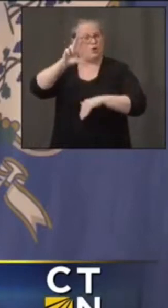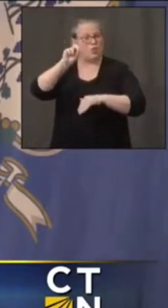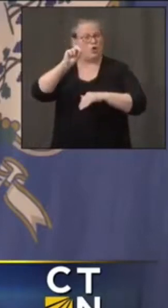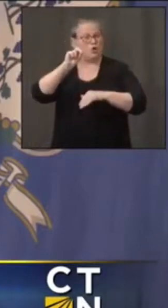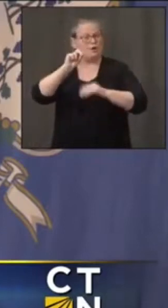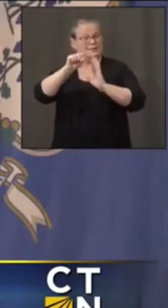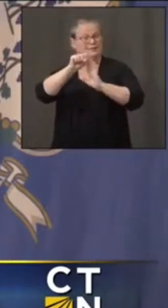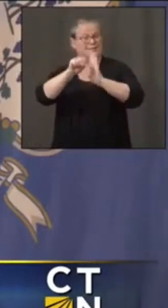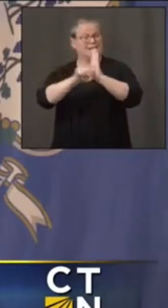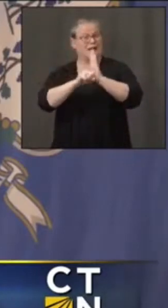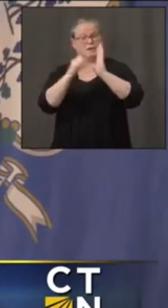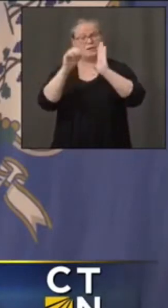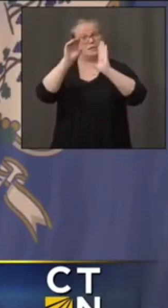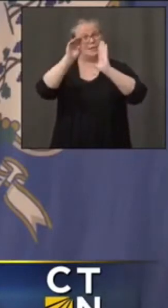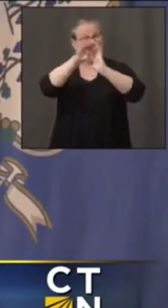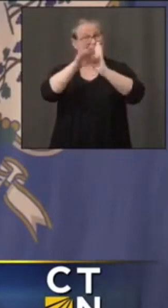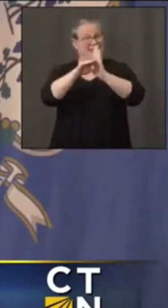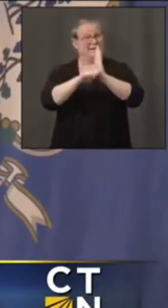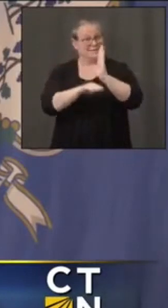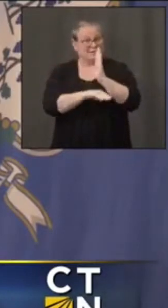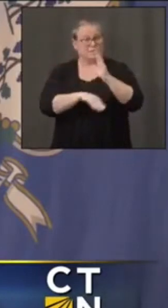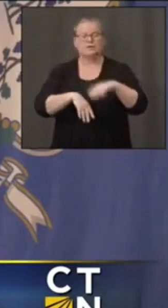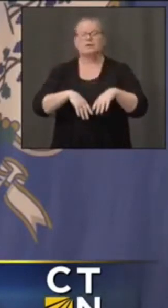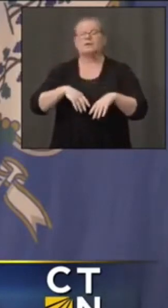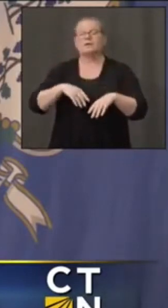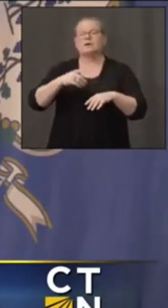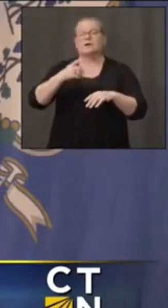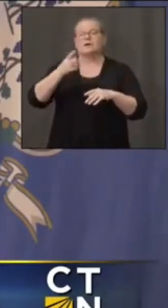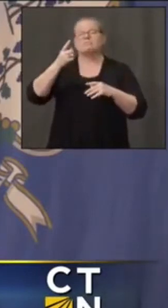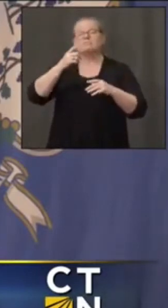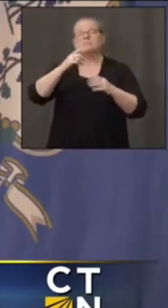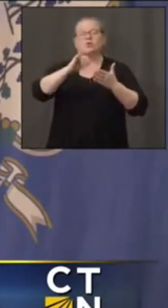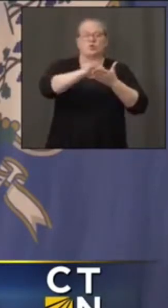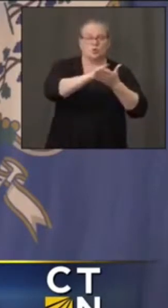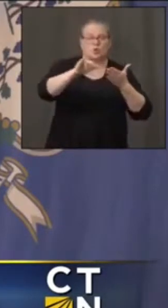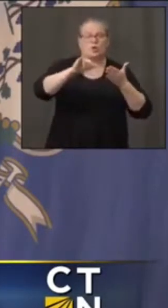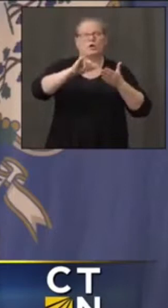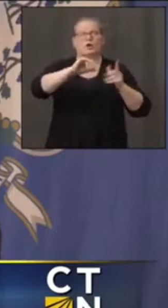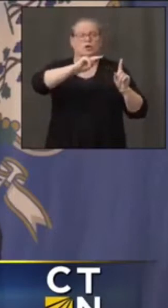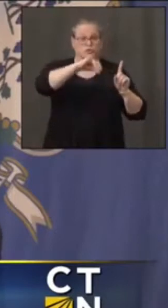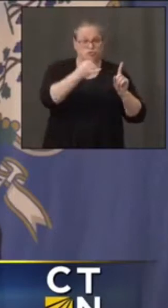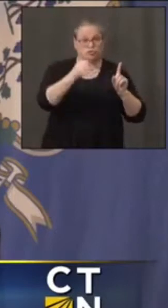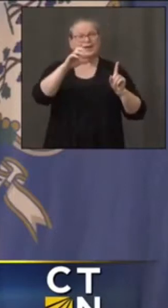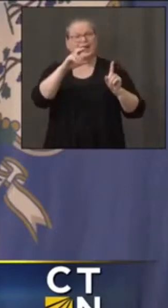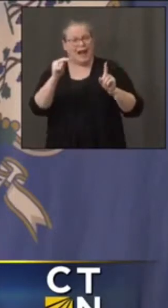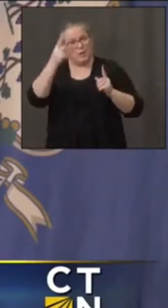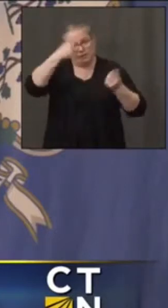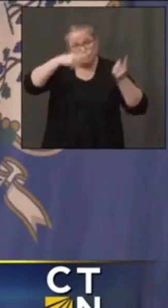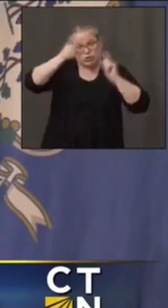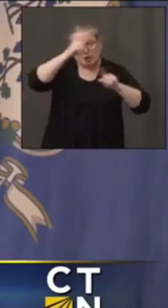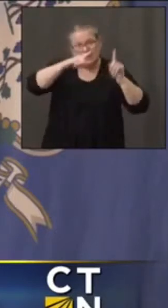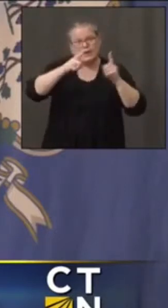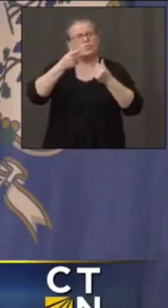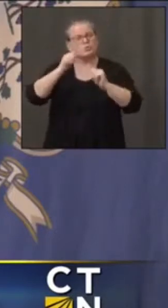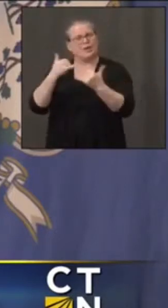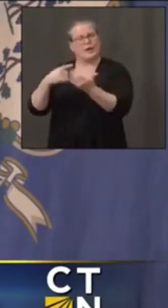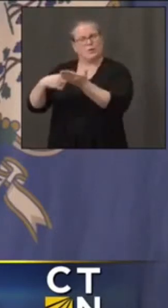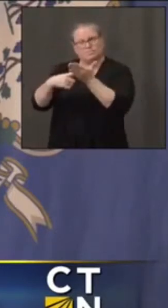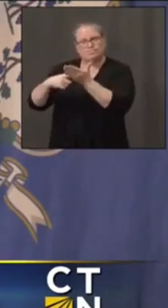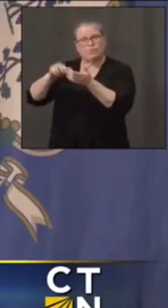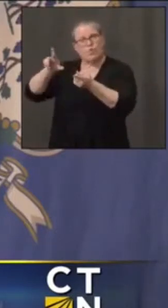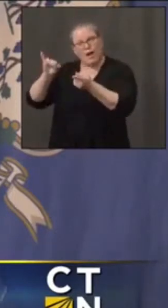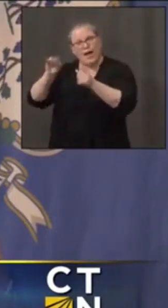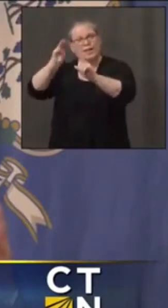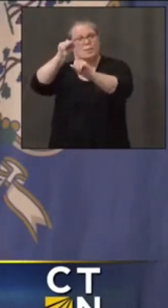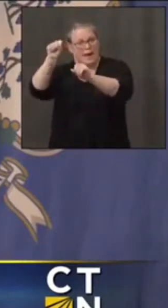agreement with New Jersey, New York, and Connecticut, and we're trying to put together a similar arrangement with Rhode Island, Massachusetts,